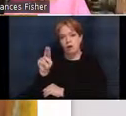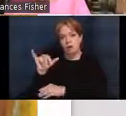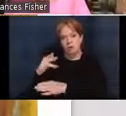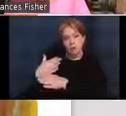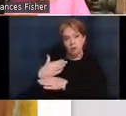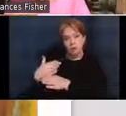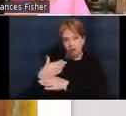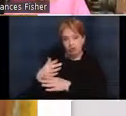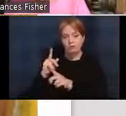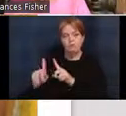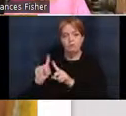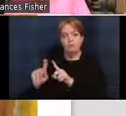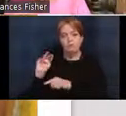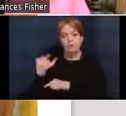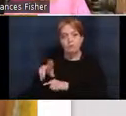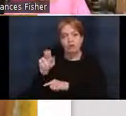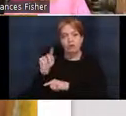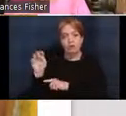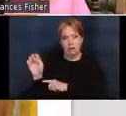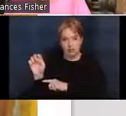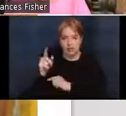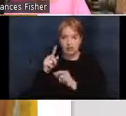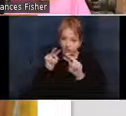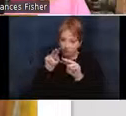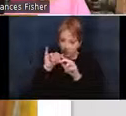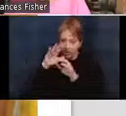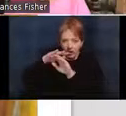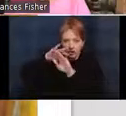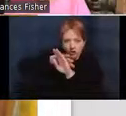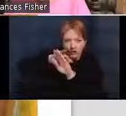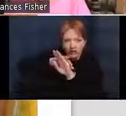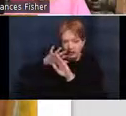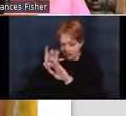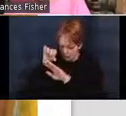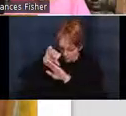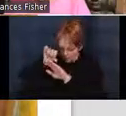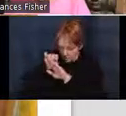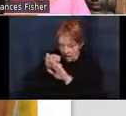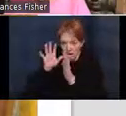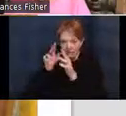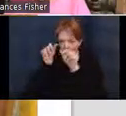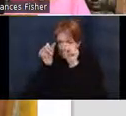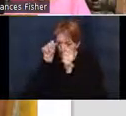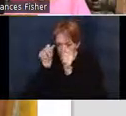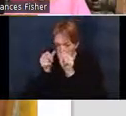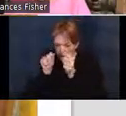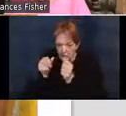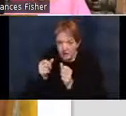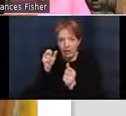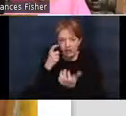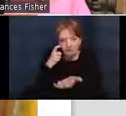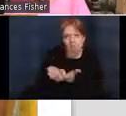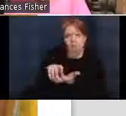important, but she was also very focused on the surface of her work and carved, leaving intricate details and visible traces of her hands on the